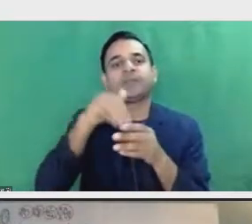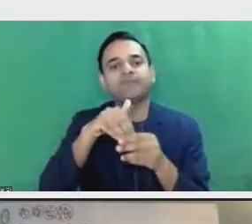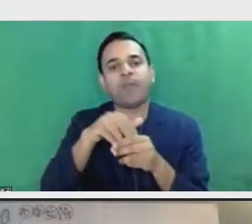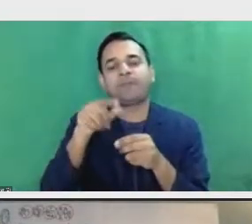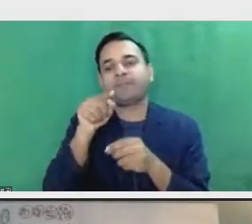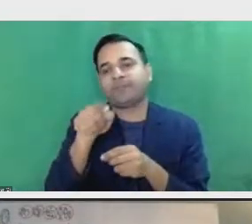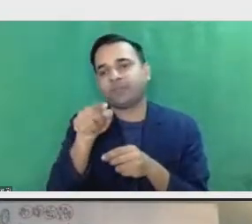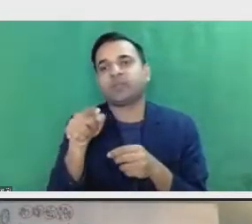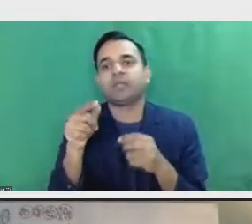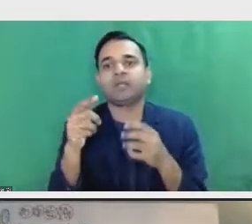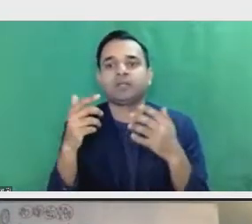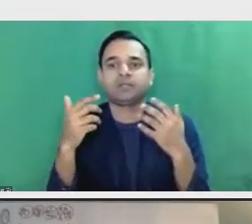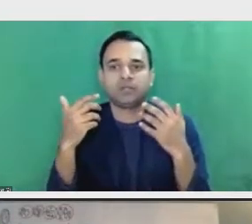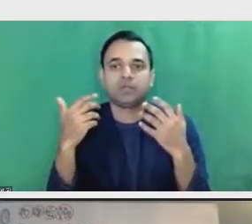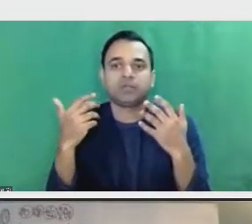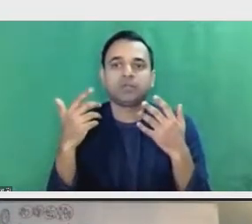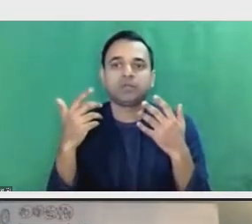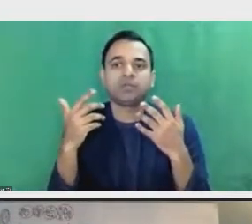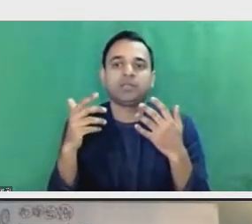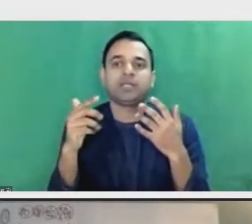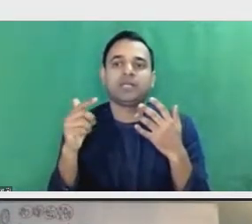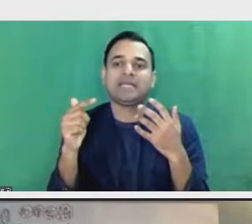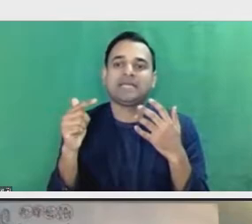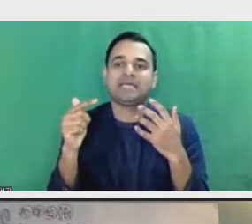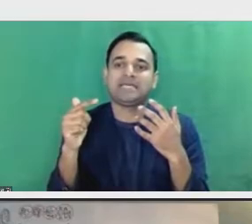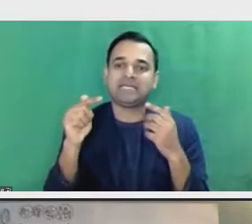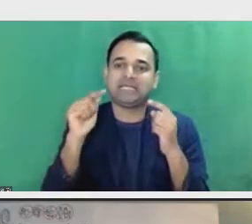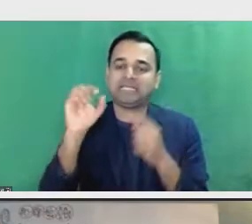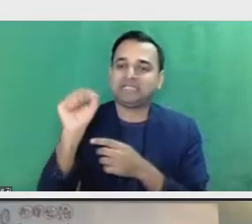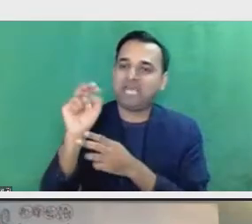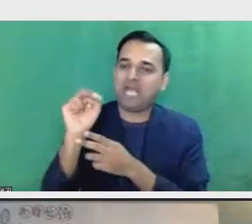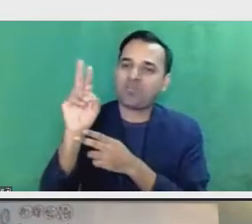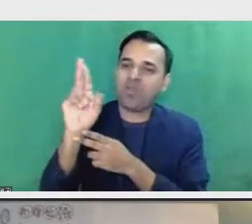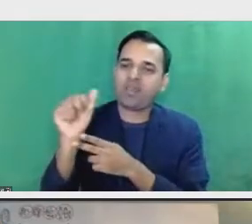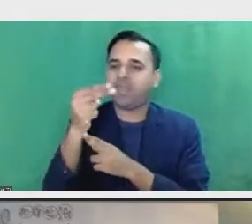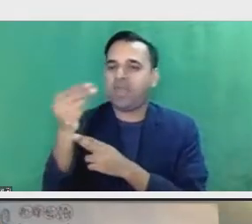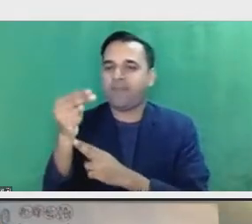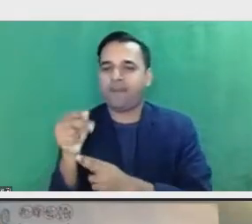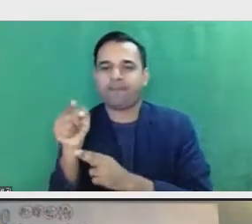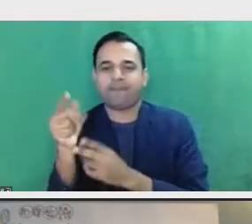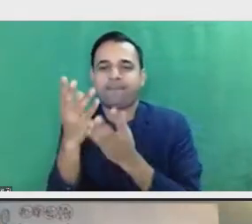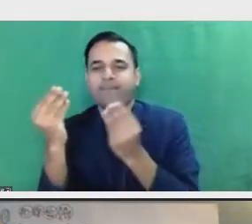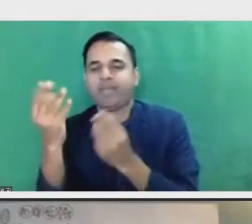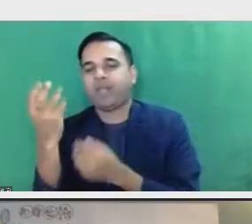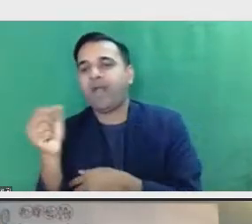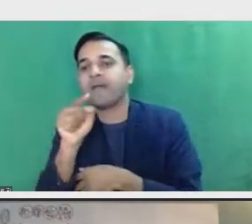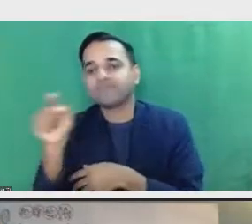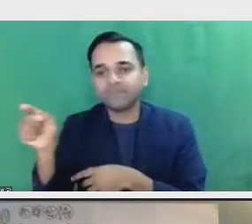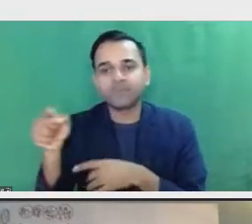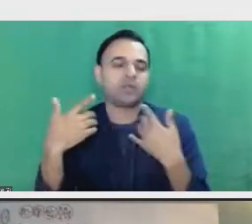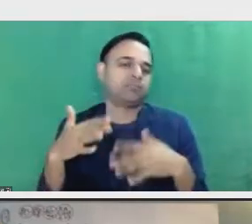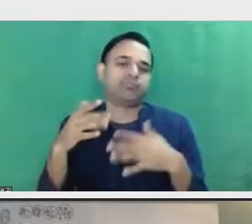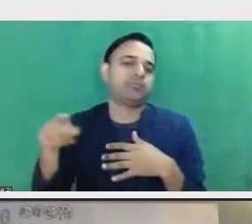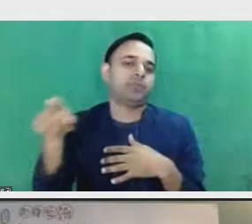Lewori, Lucy McKernan, and many, many more. It was a process driven by these amazing women. And the right to a healthy environment is critical in